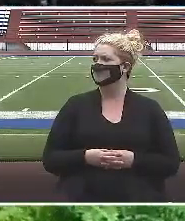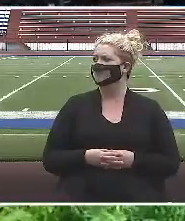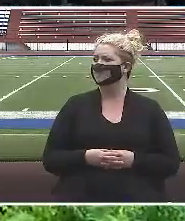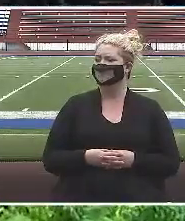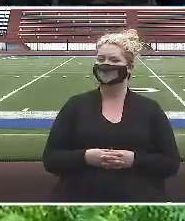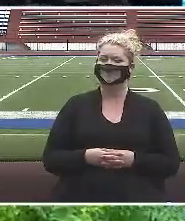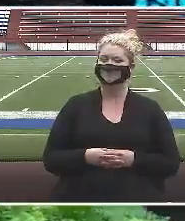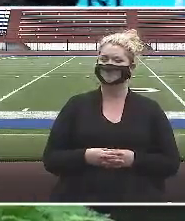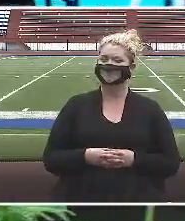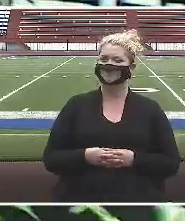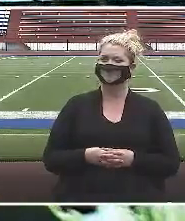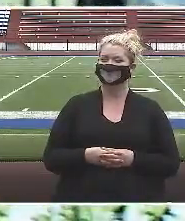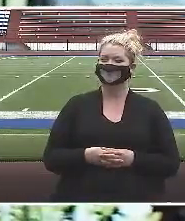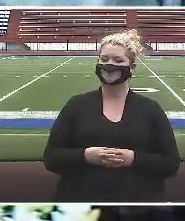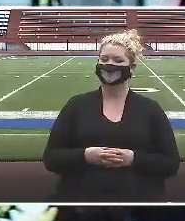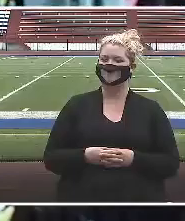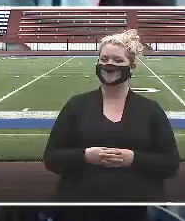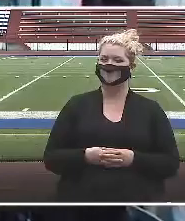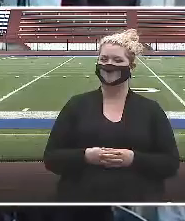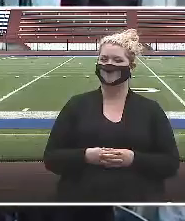Kenaya Lugtu.